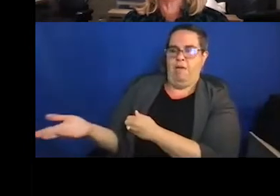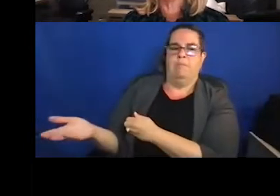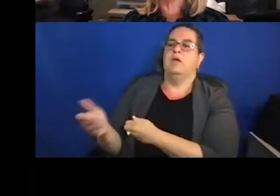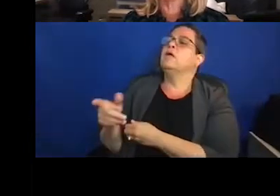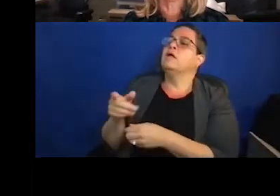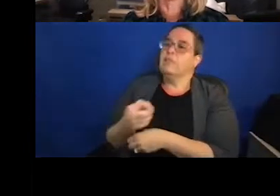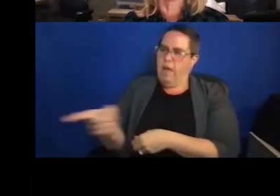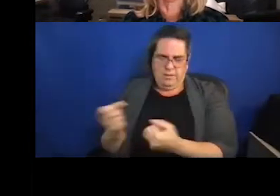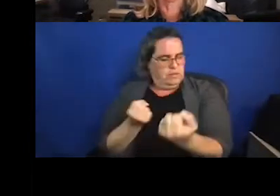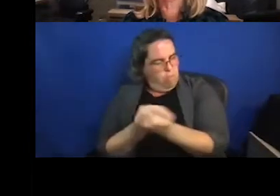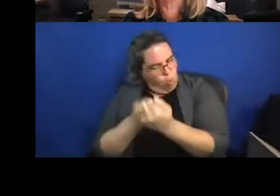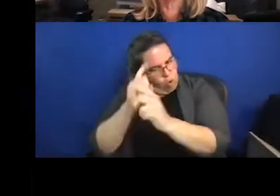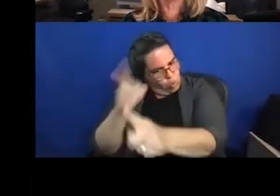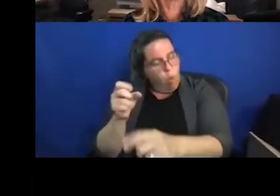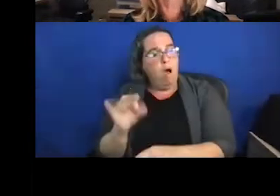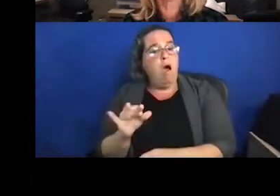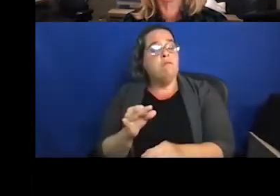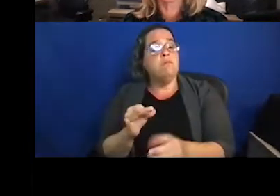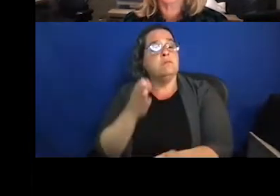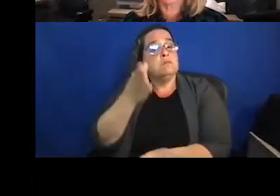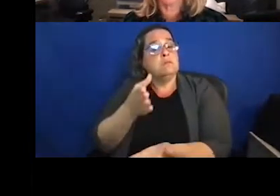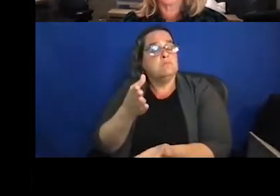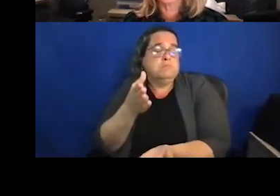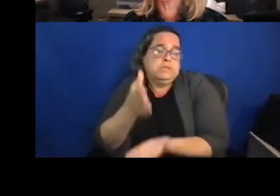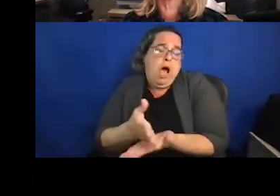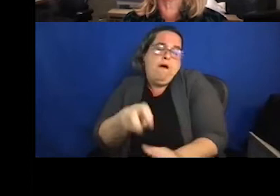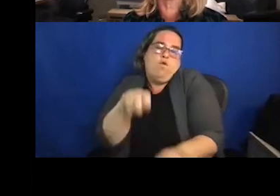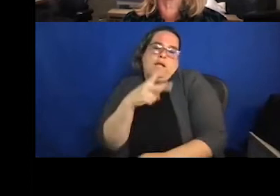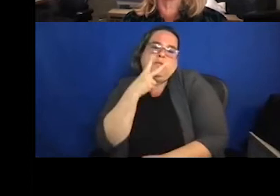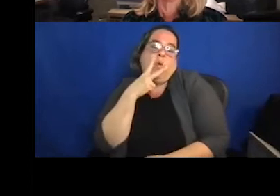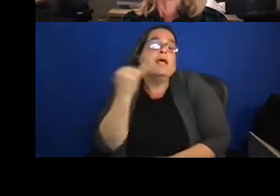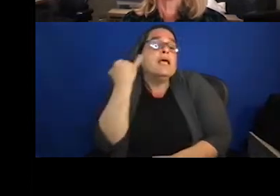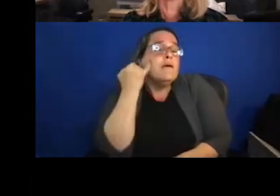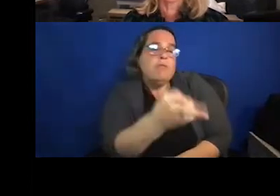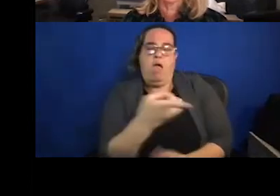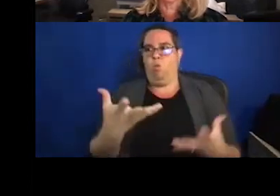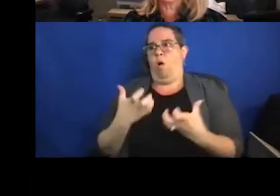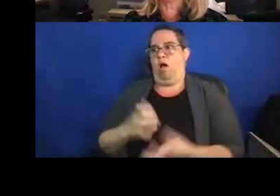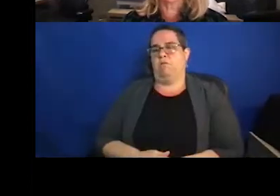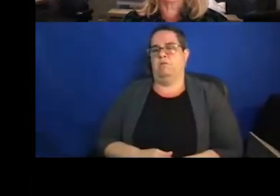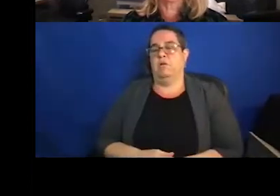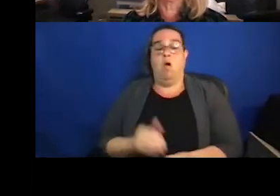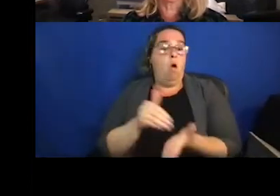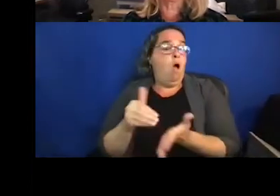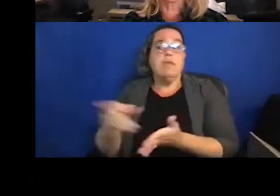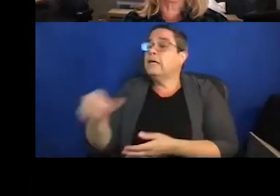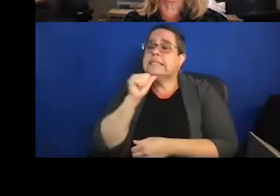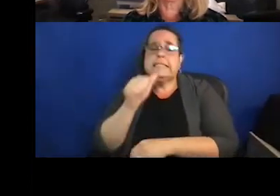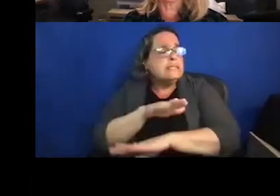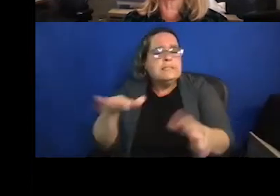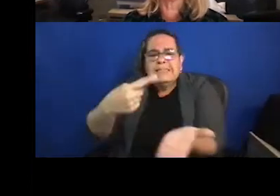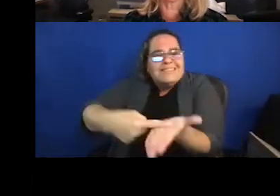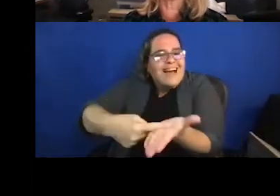training. And their job was to go out and meet with participants who consented to meet with them and to support the